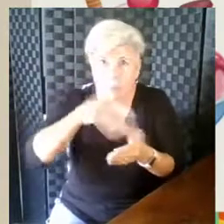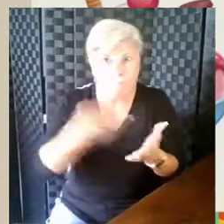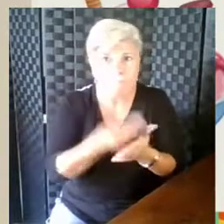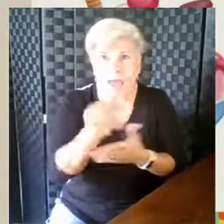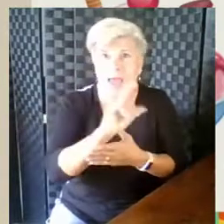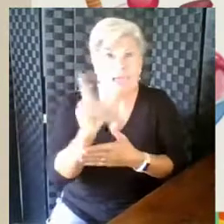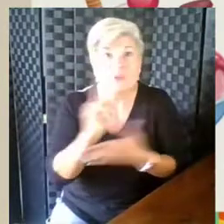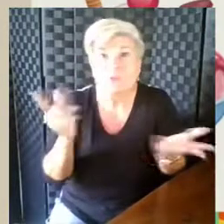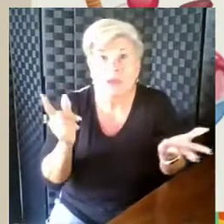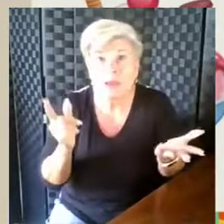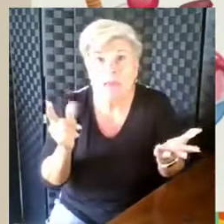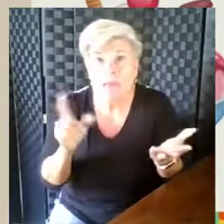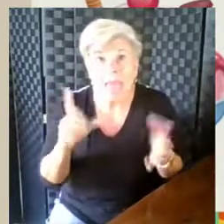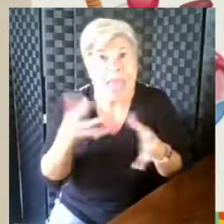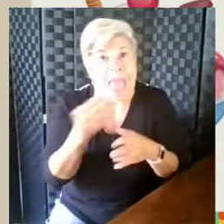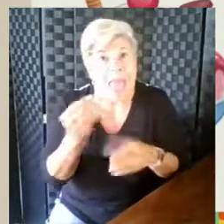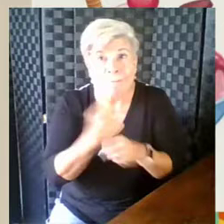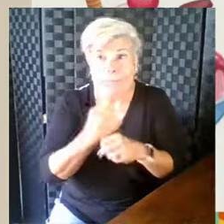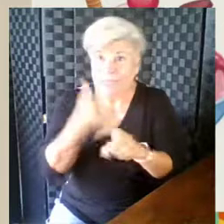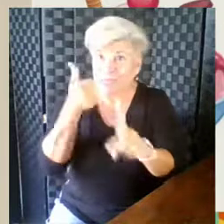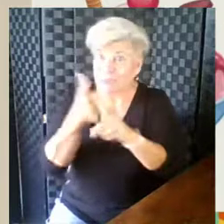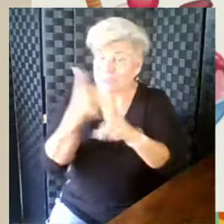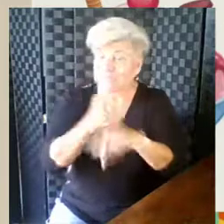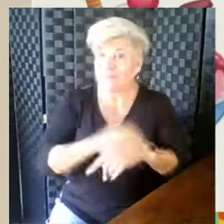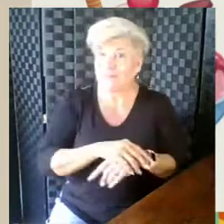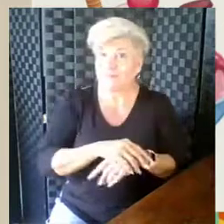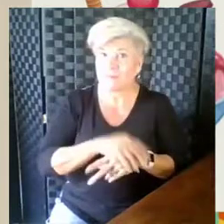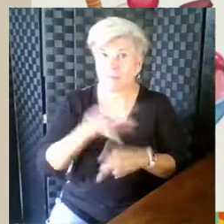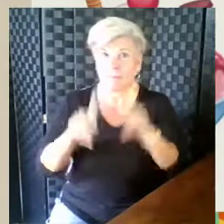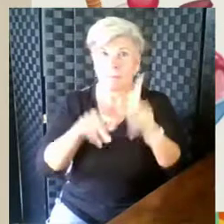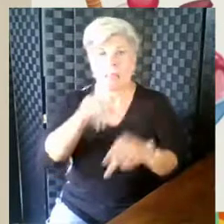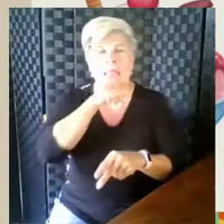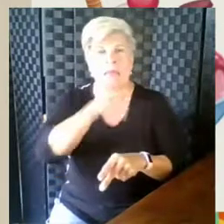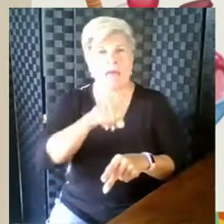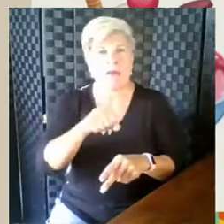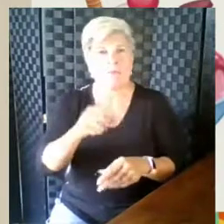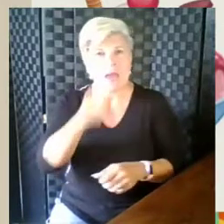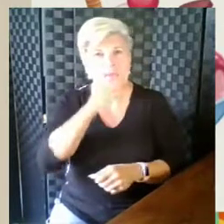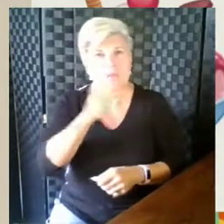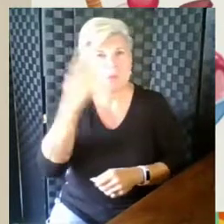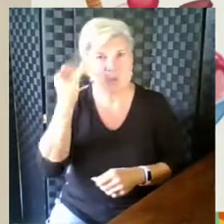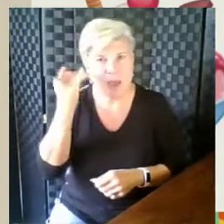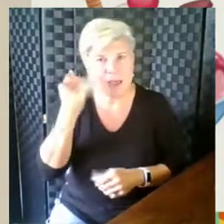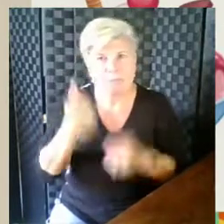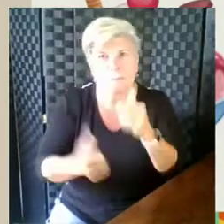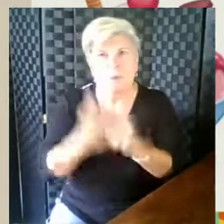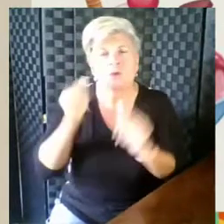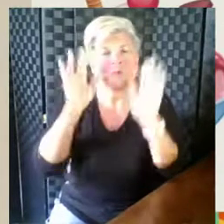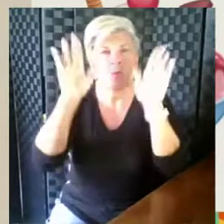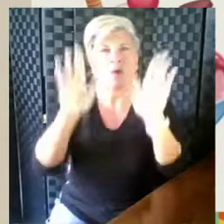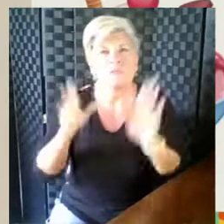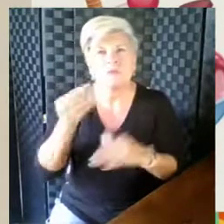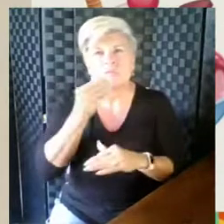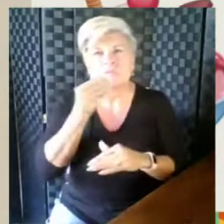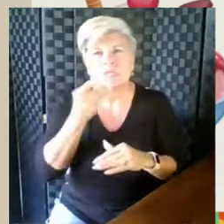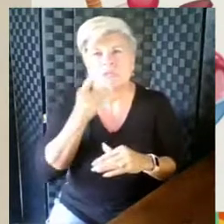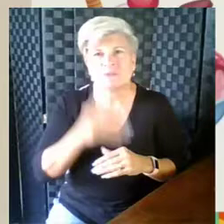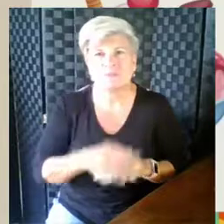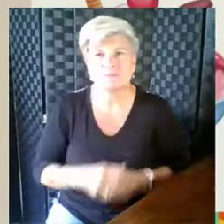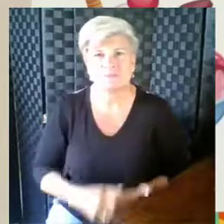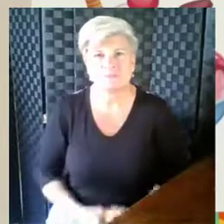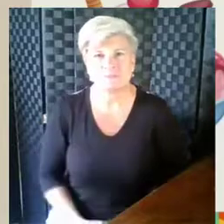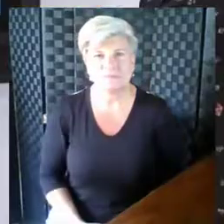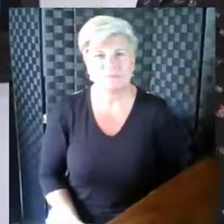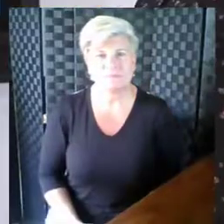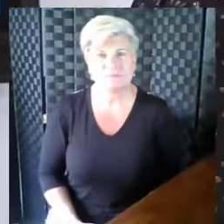almost anywhere, and you can even make it yourself. People love ice cream because it's the most wonderful